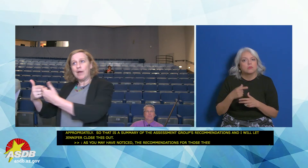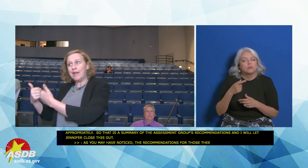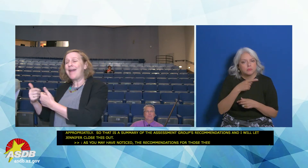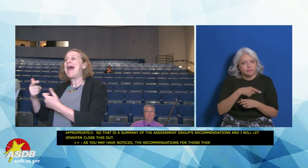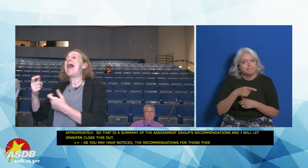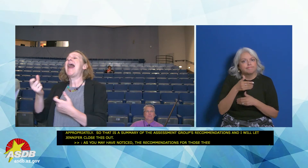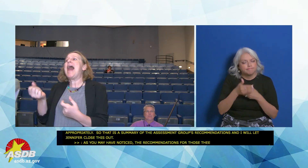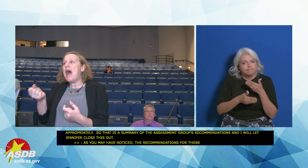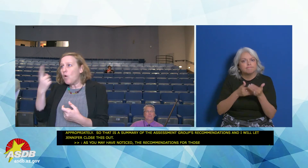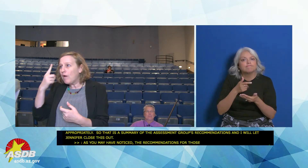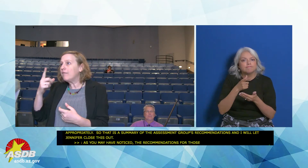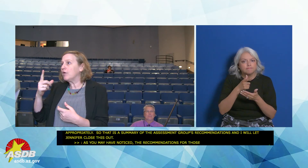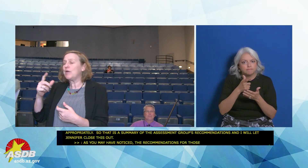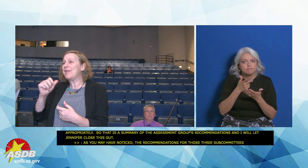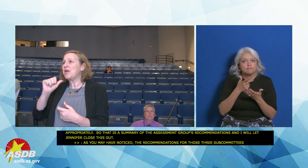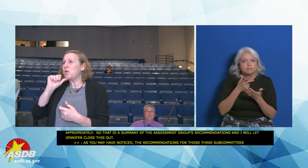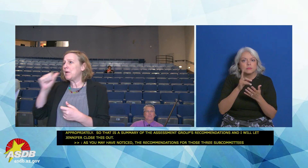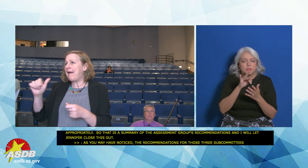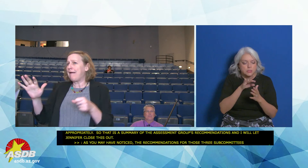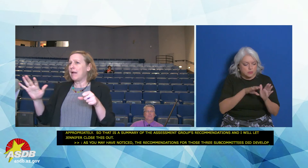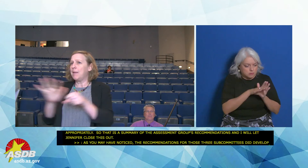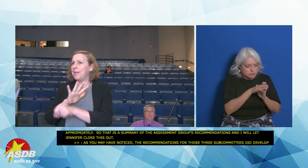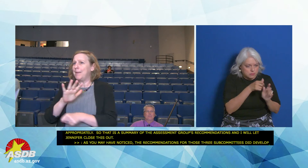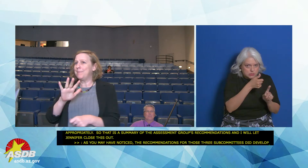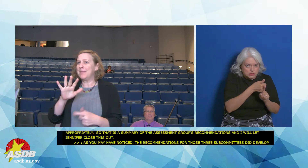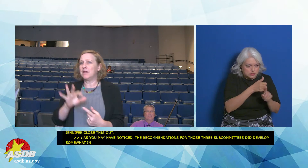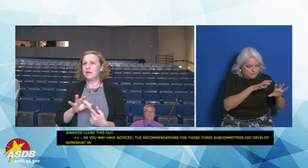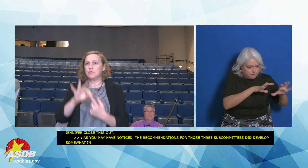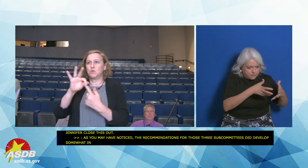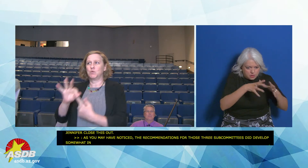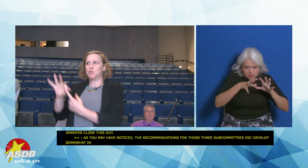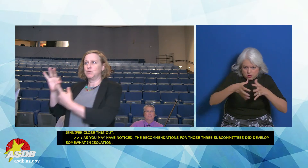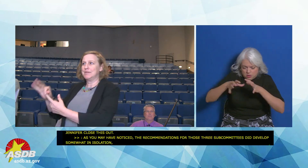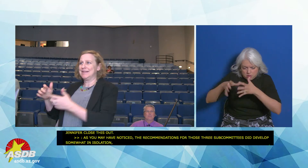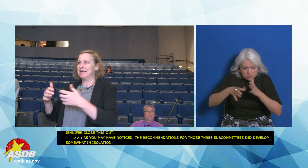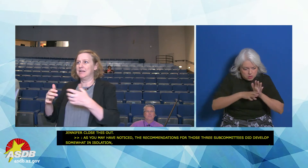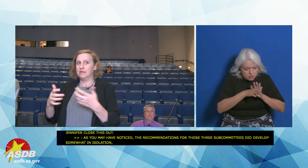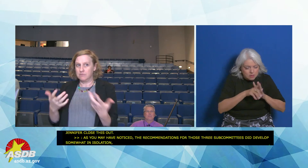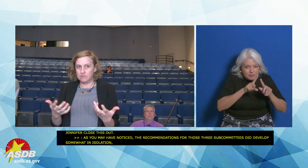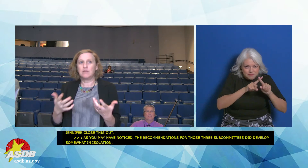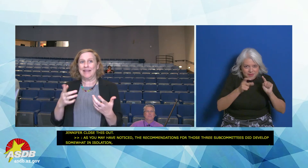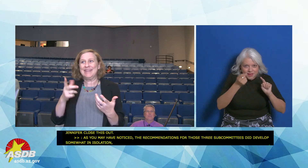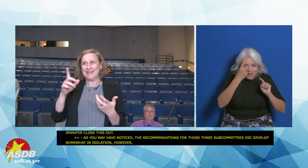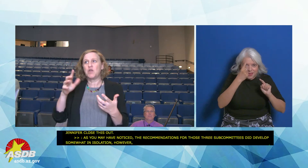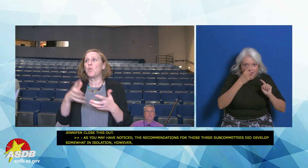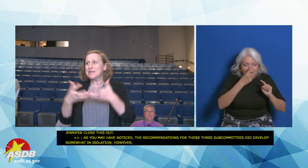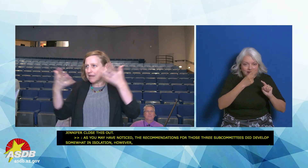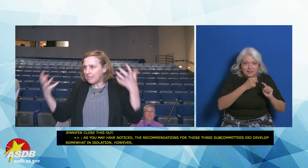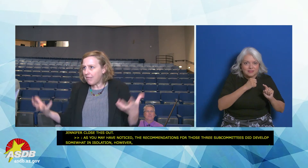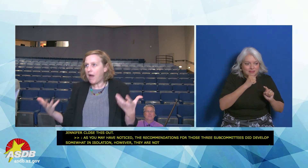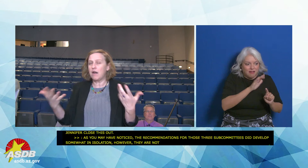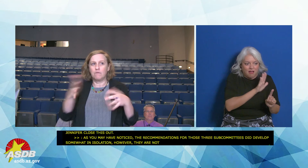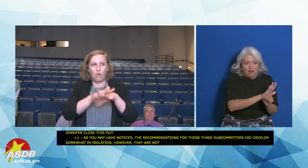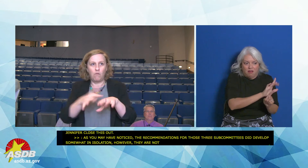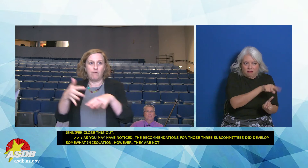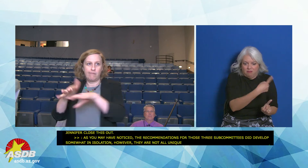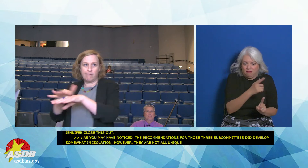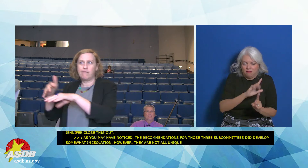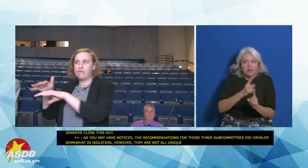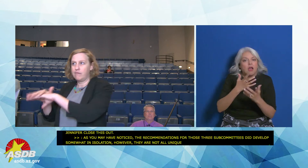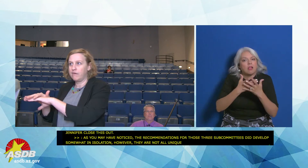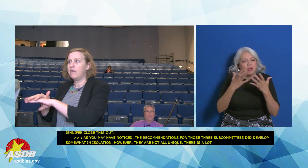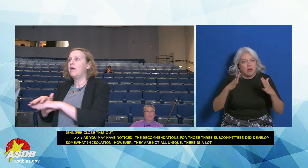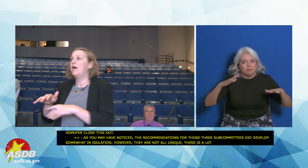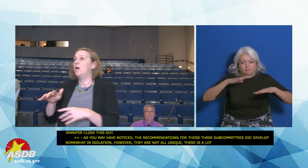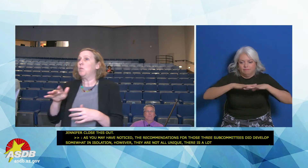develop somewhat in isolation. However, they are not all unique. There is a lot of overlap,